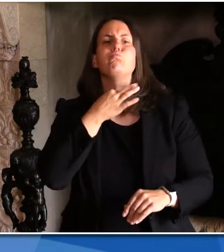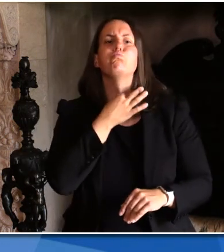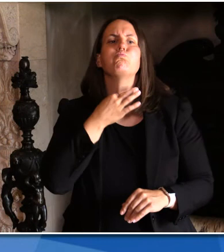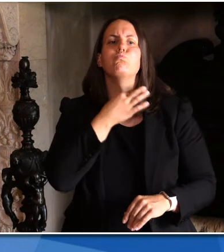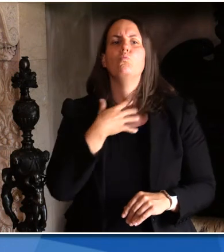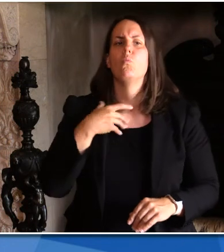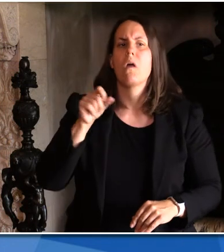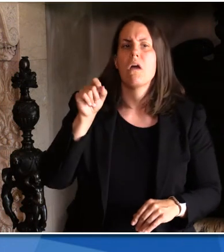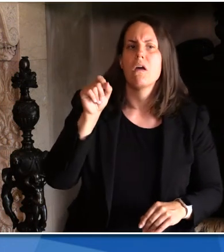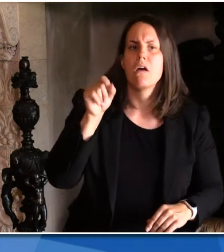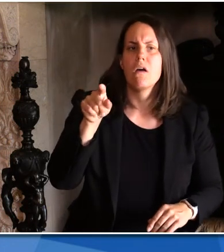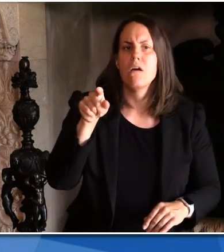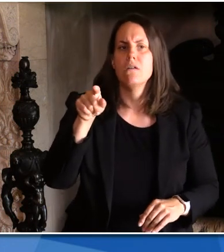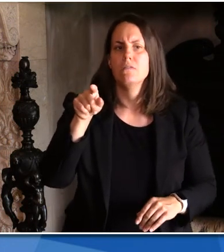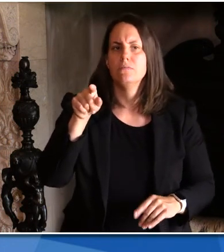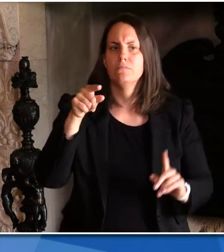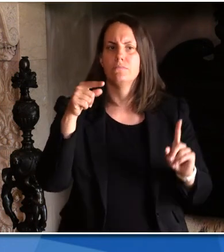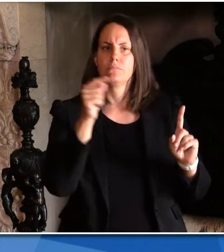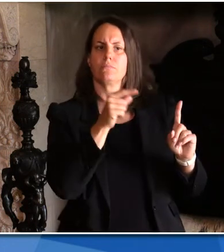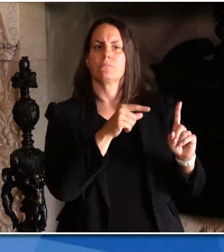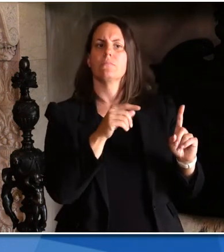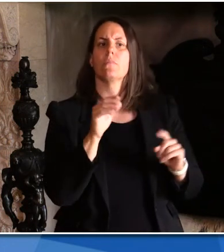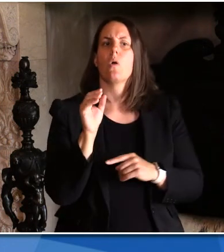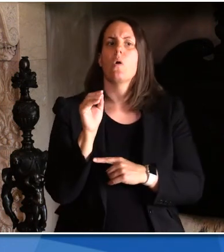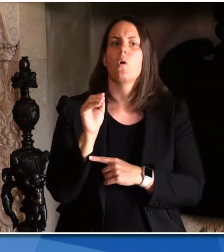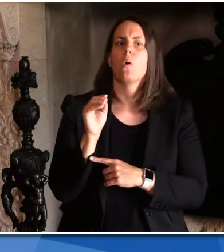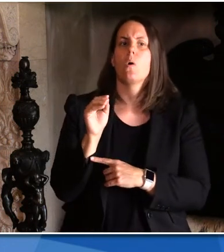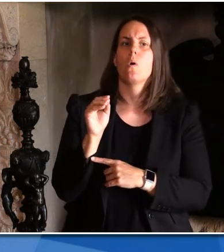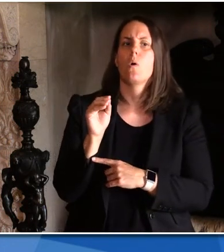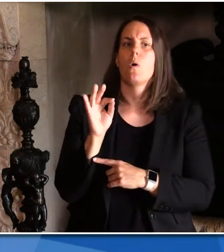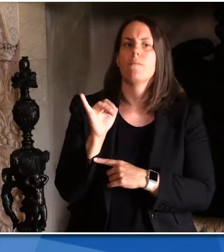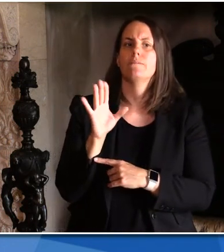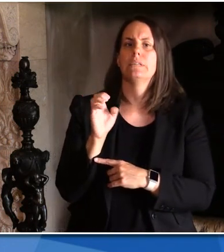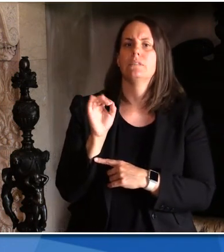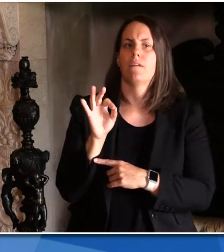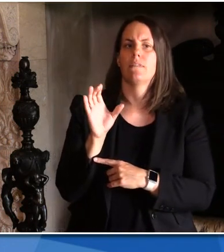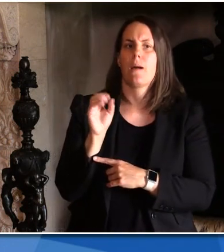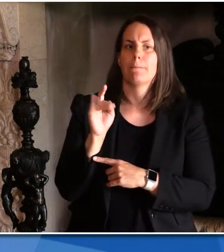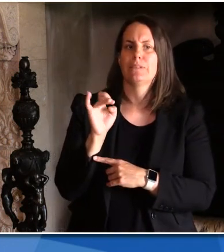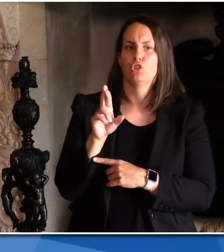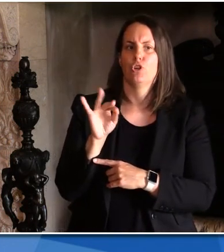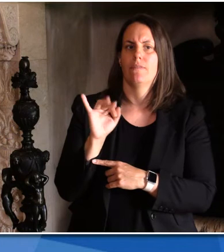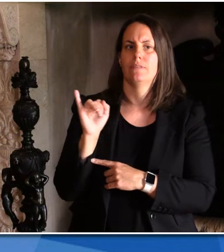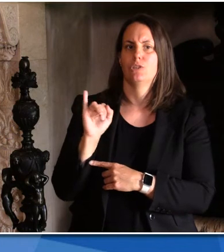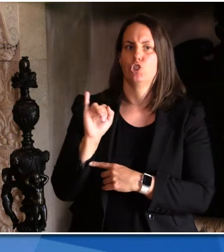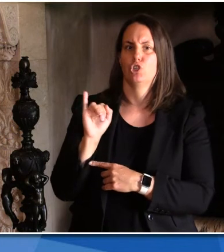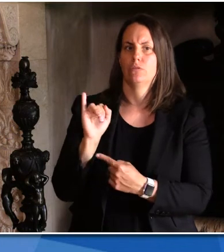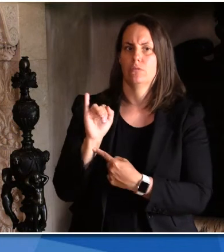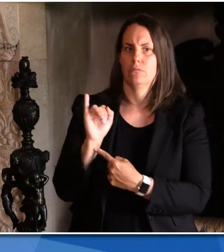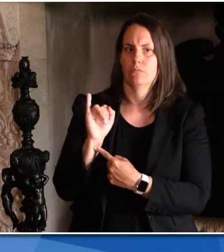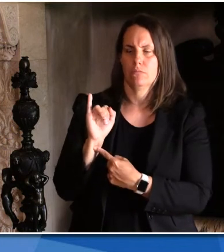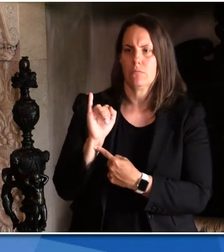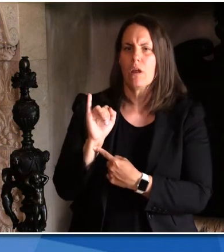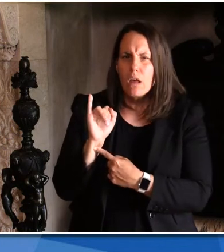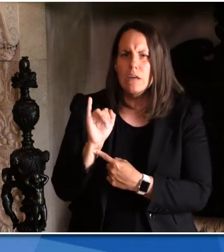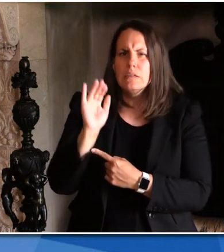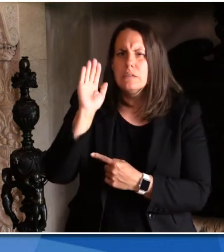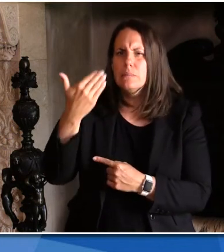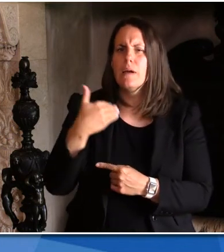Governor's Office announced a new health insurance portal, and that is the basis for my